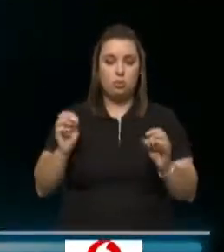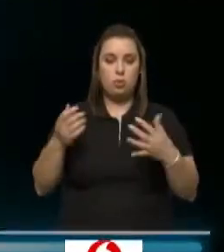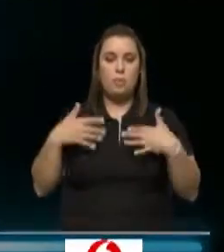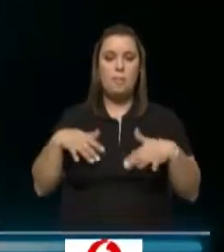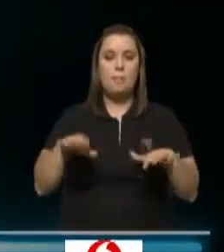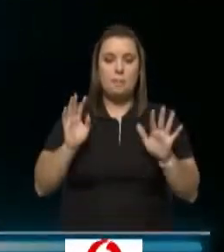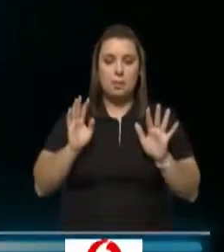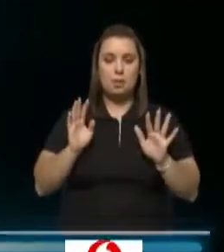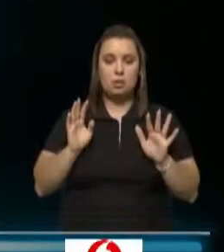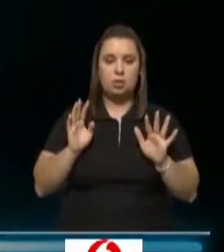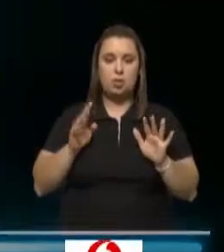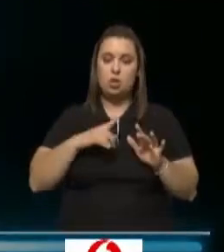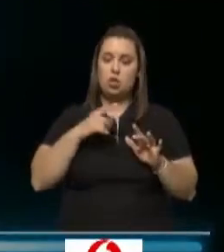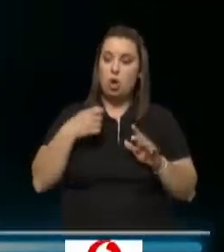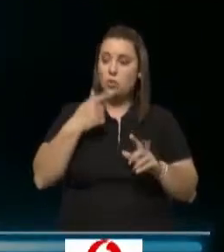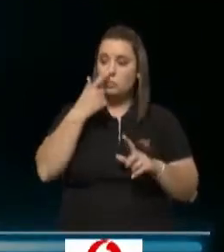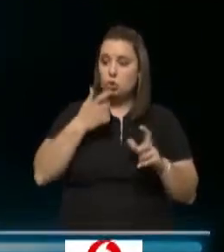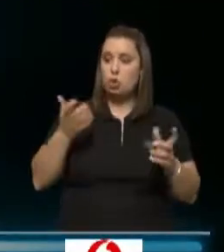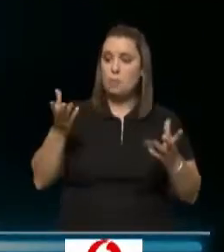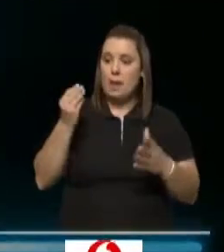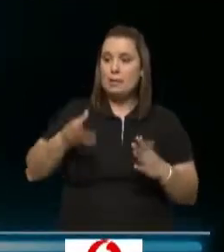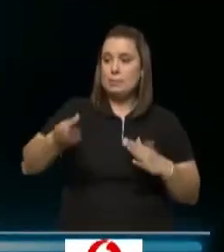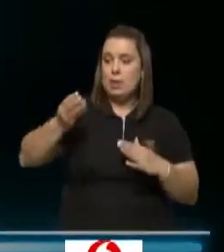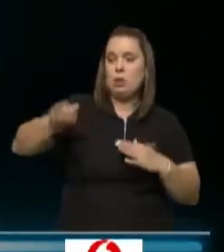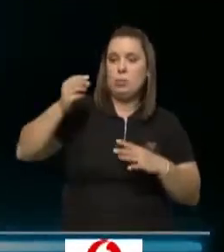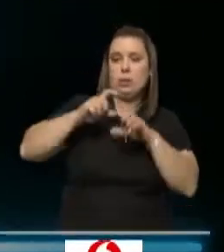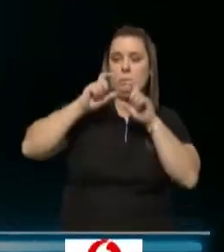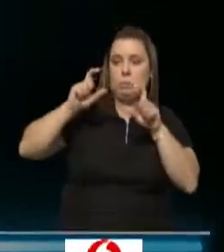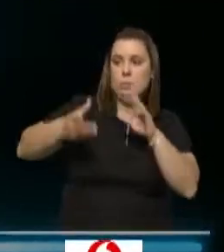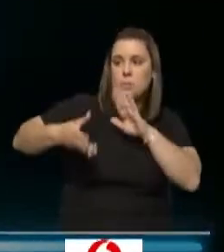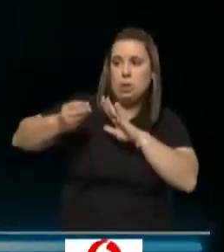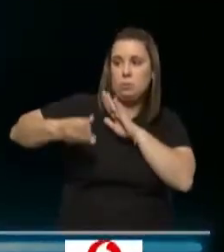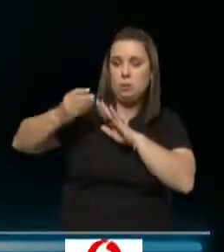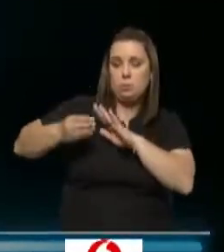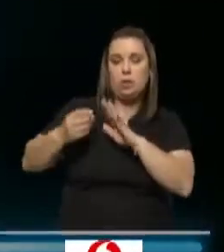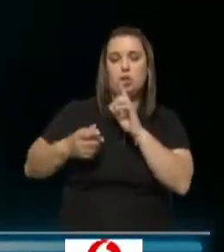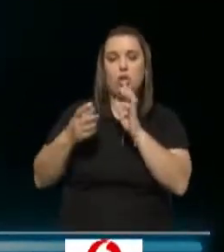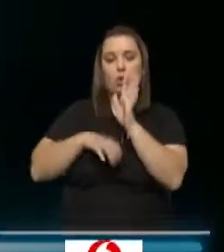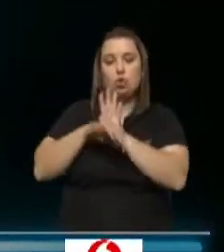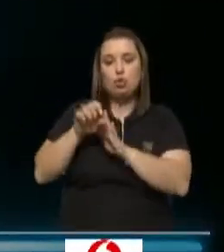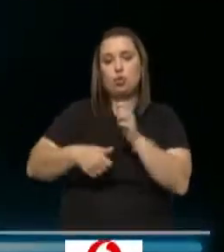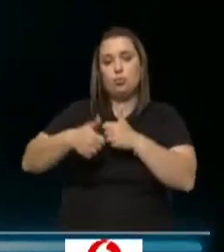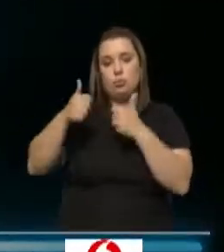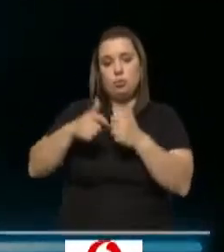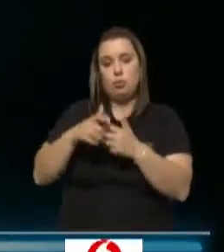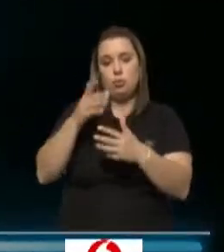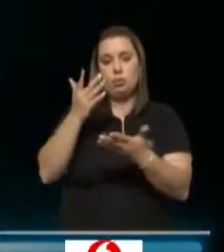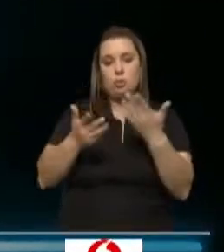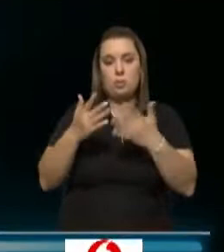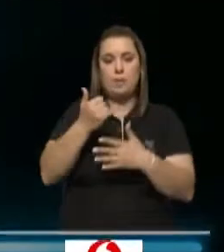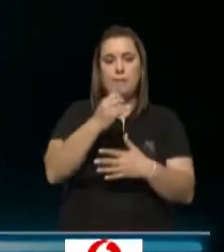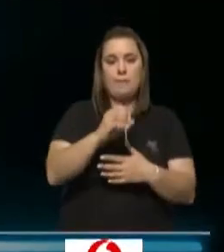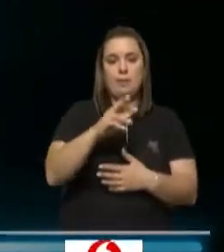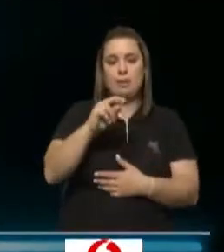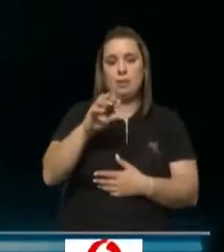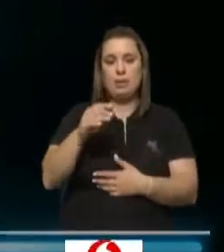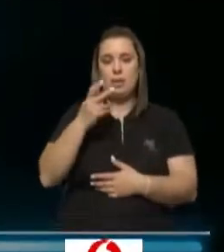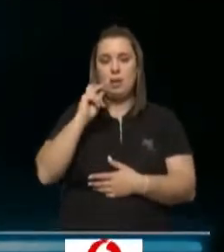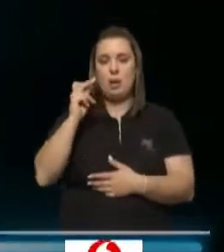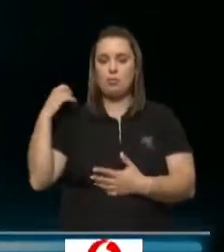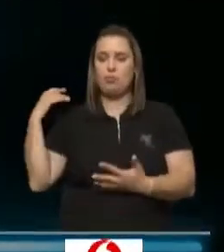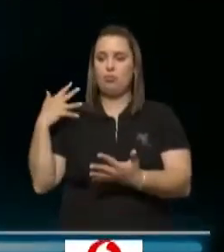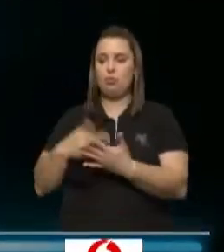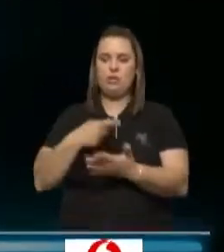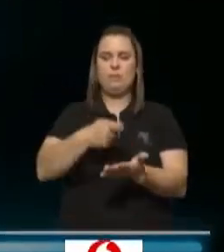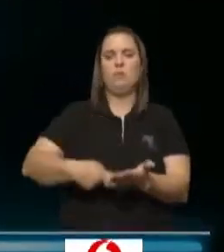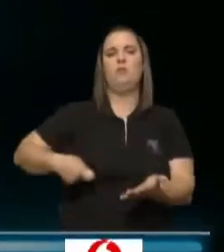of us here has any competition, but to bring more operators to the market in privileged conditions compared to those who have been